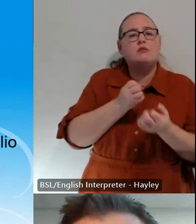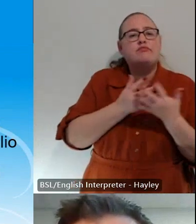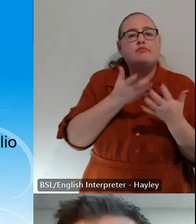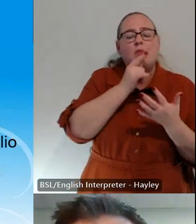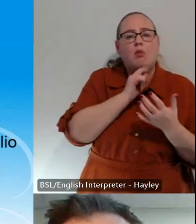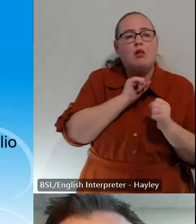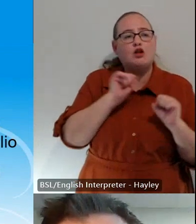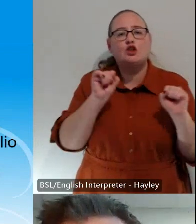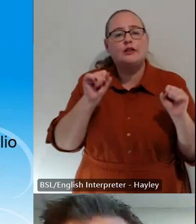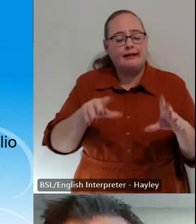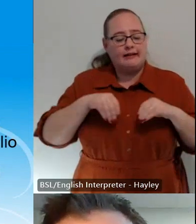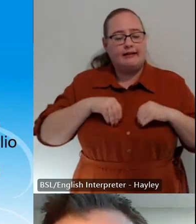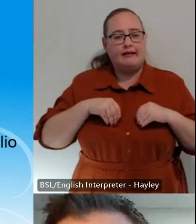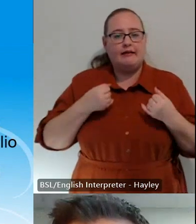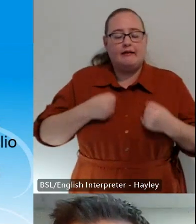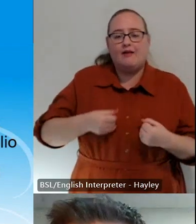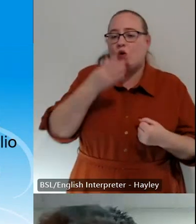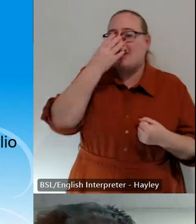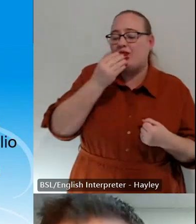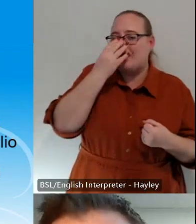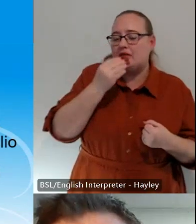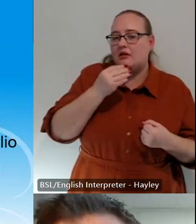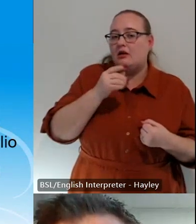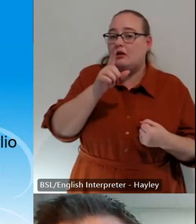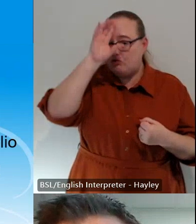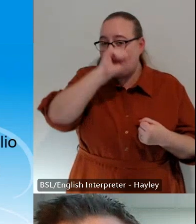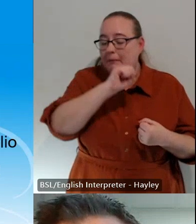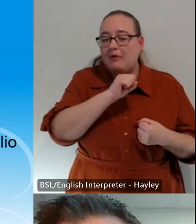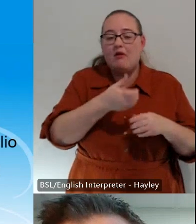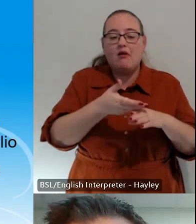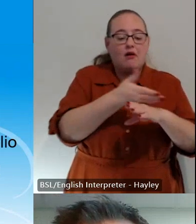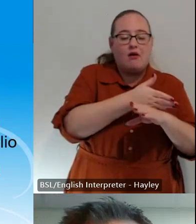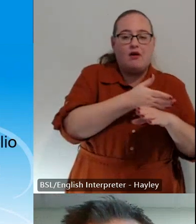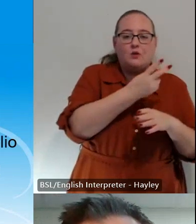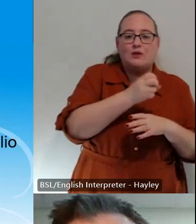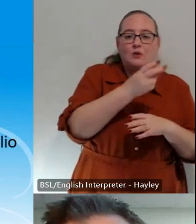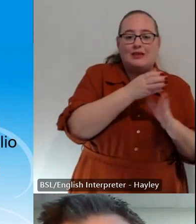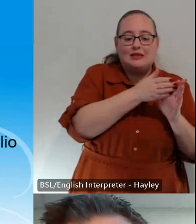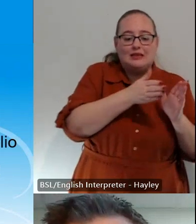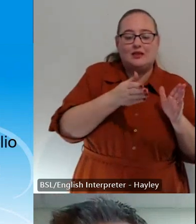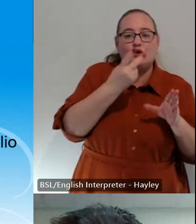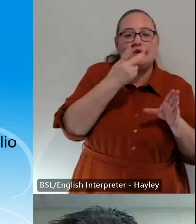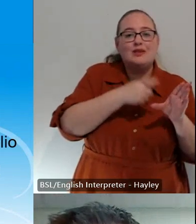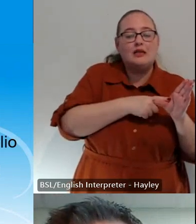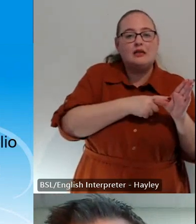against influenza. And let's not forget that influenza disappeared for 2 years at the early phase of the pandemic.